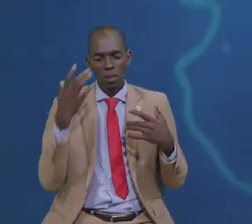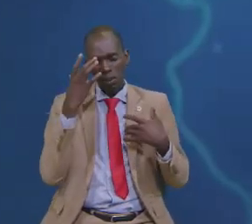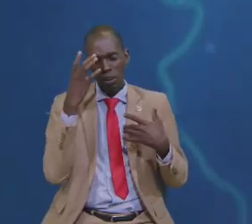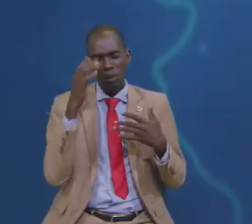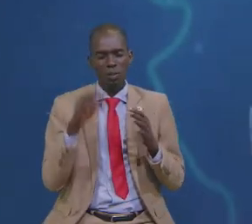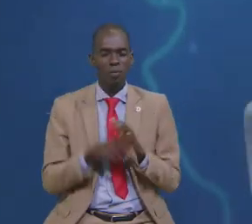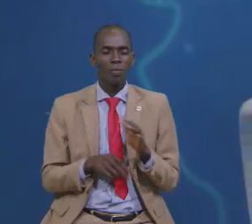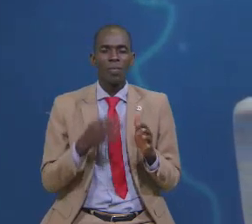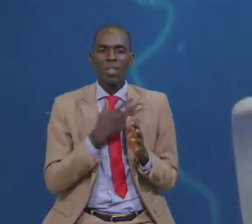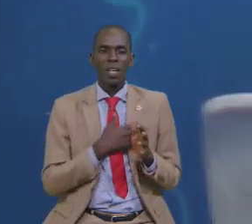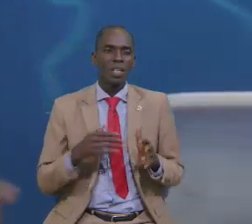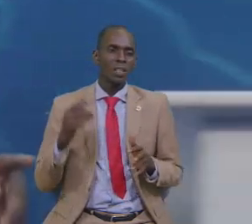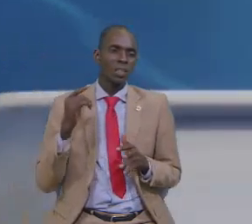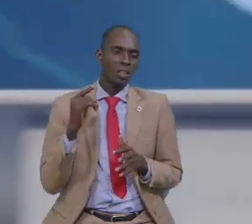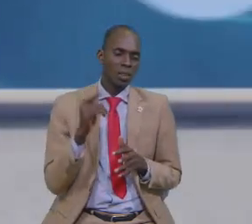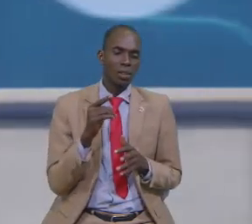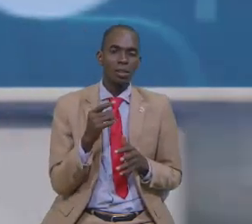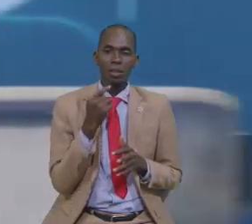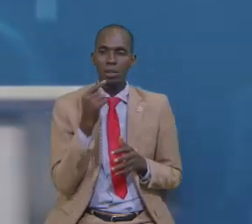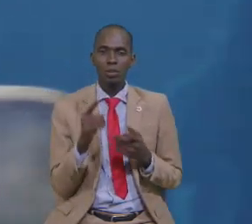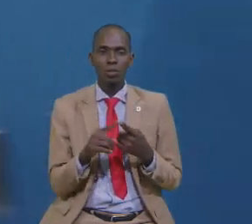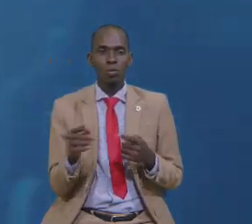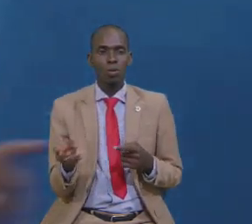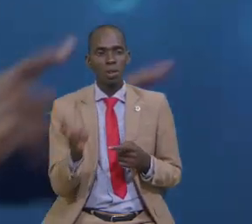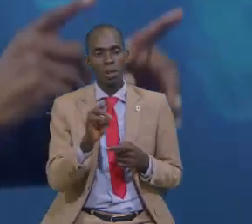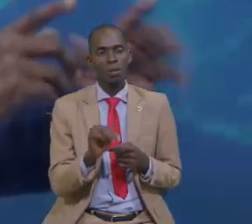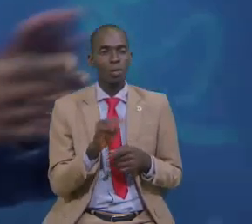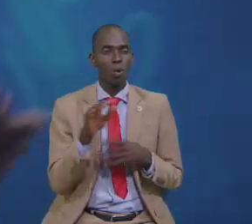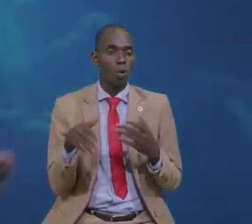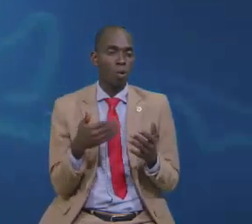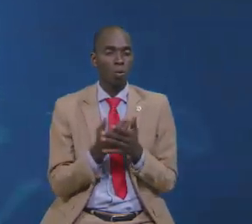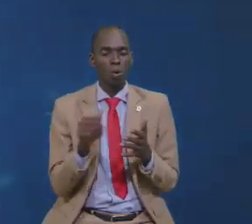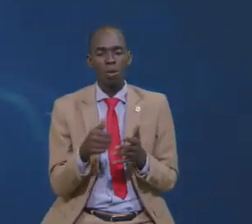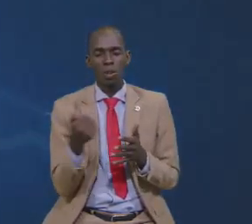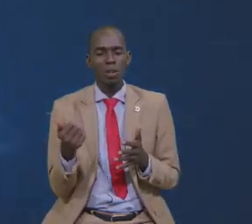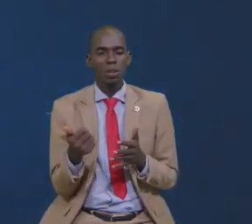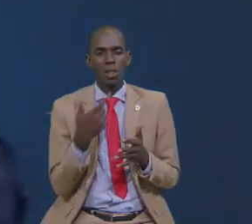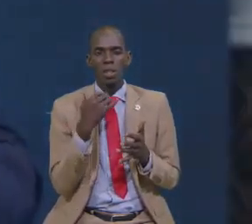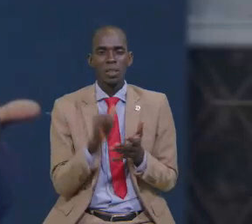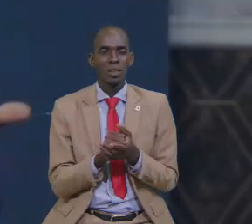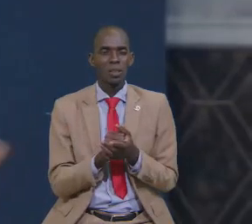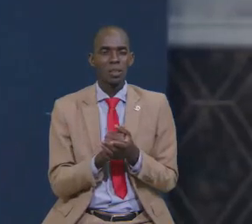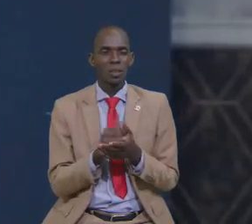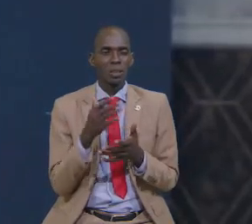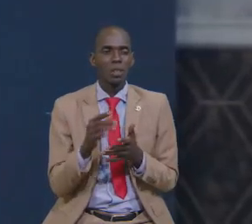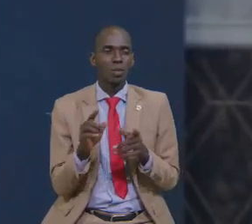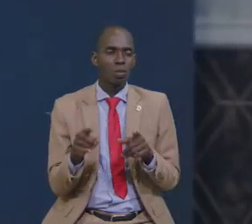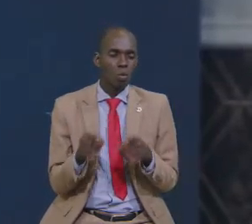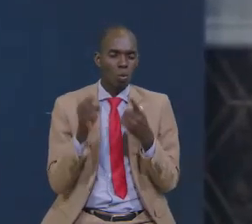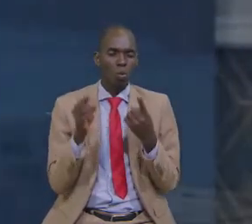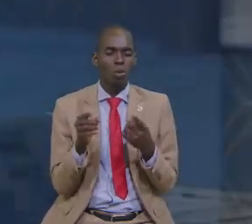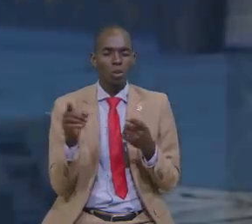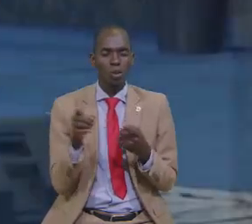unto them going into all the world and preach the gospel to